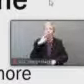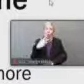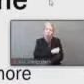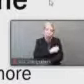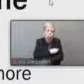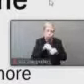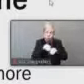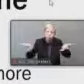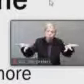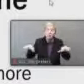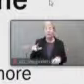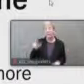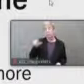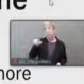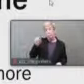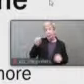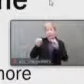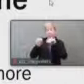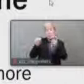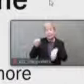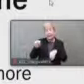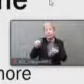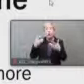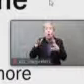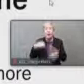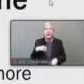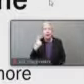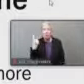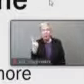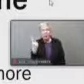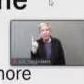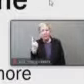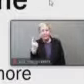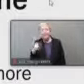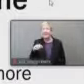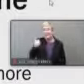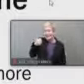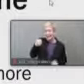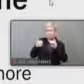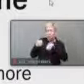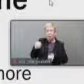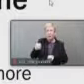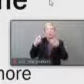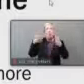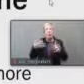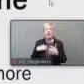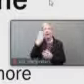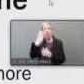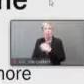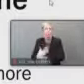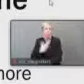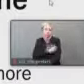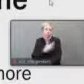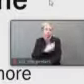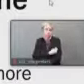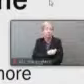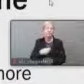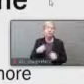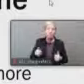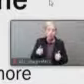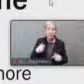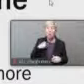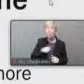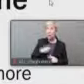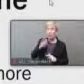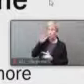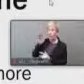than 20% of New Mexicans are partially vaccinated, and more than 10% are fully vaccinated. And we're expected to receive